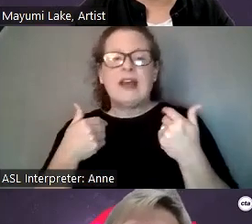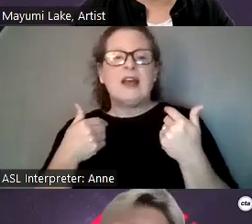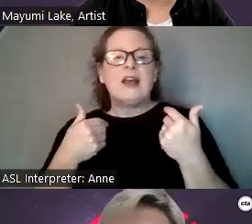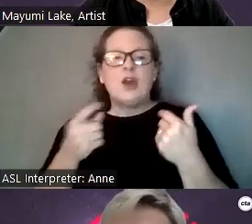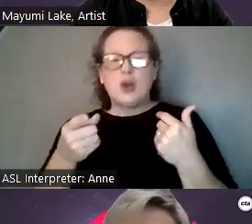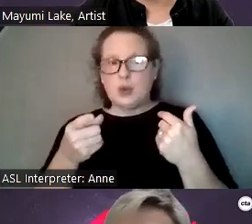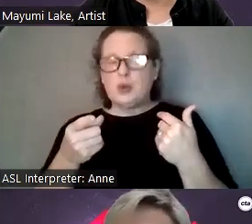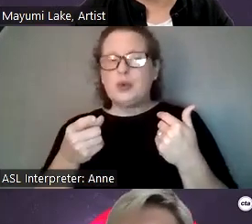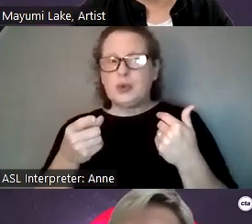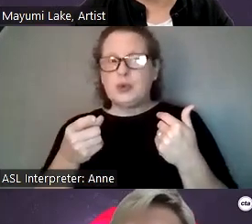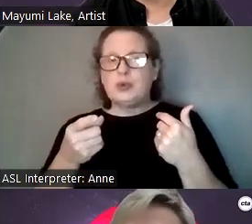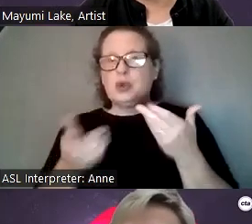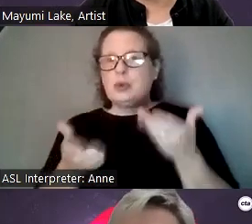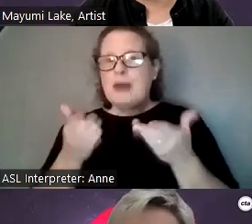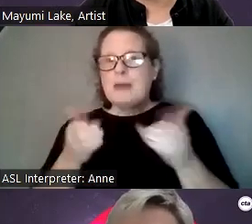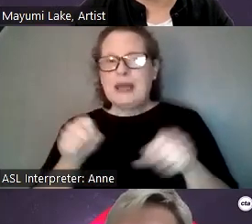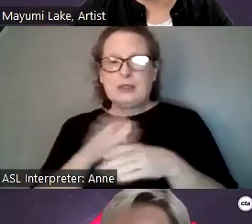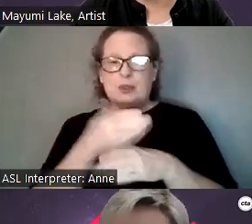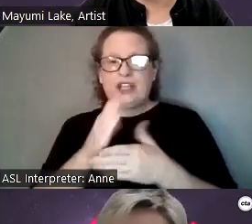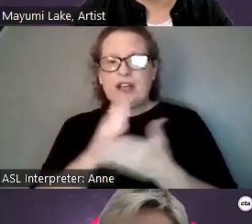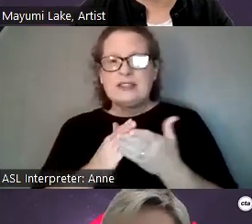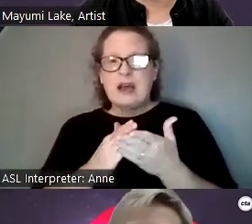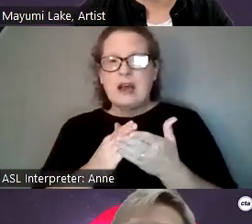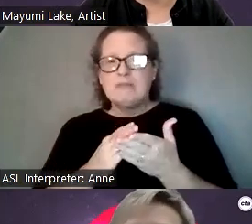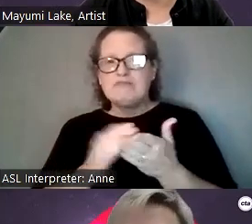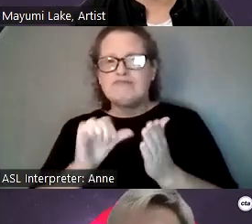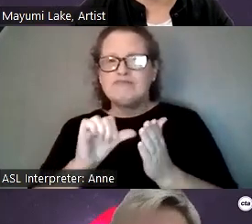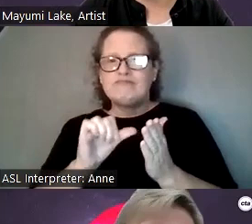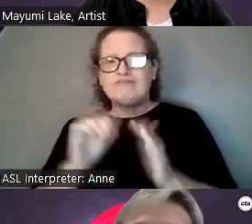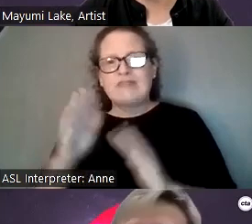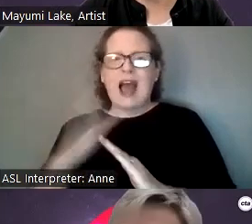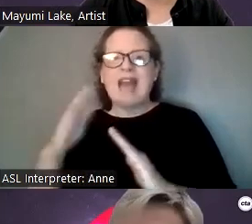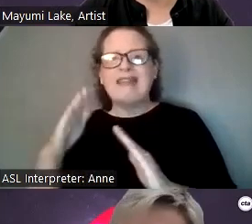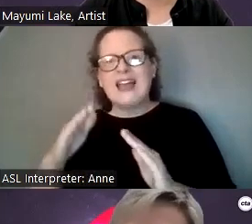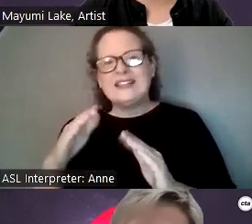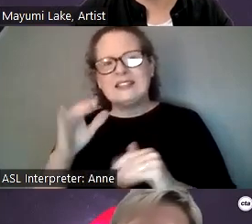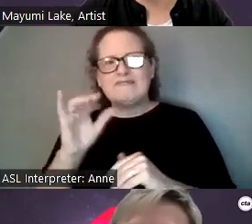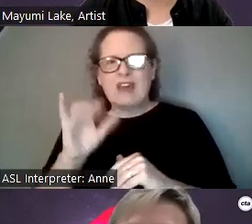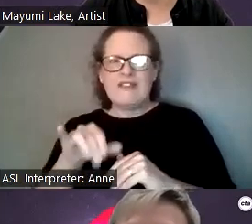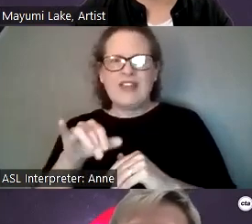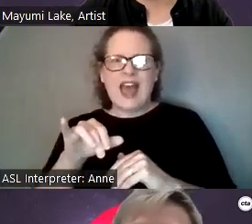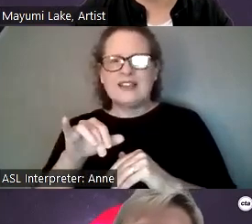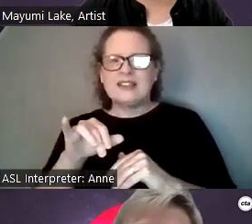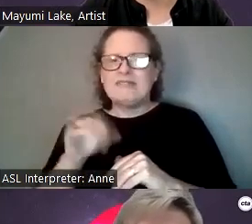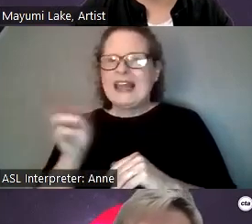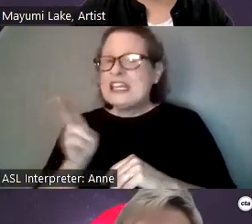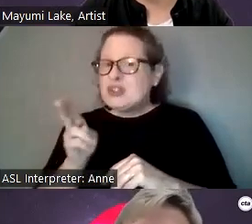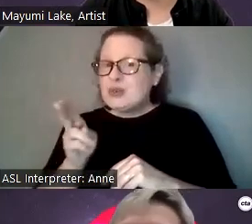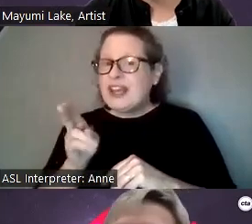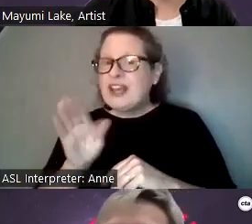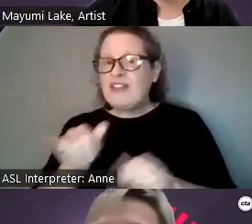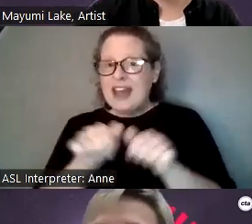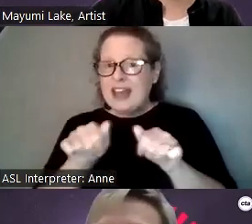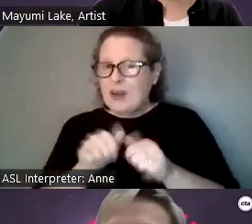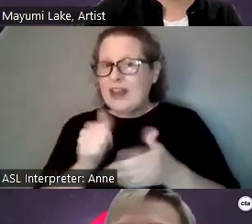you may be able to share some highlights of the history of the community that might be useful for Mayumi in her research,